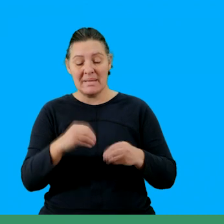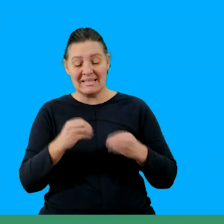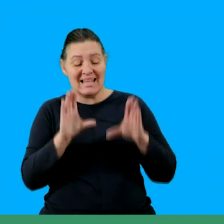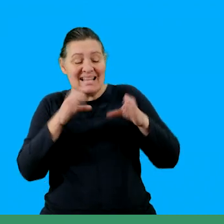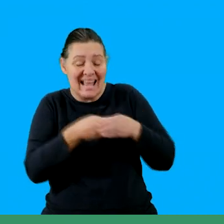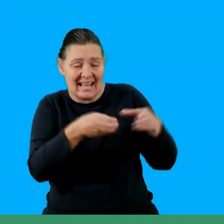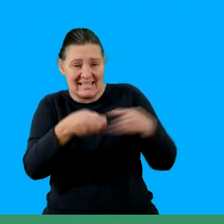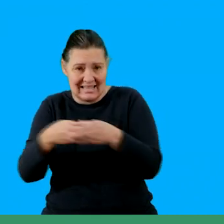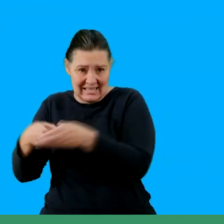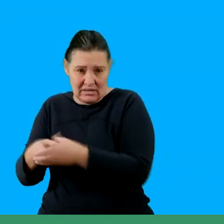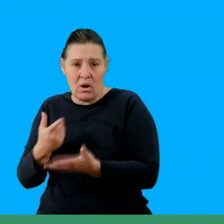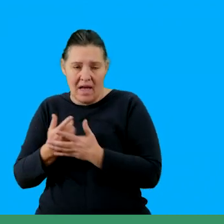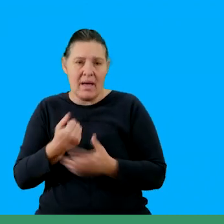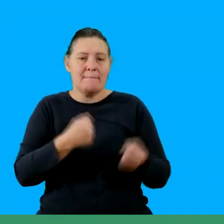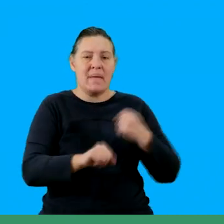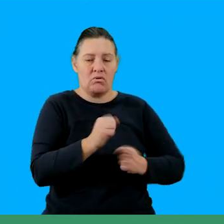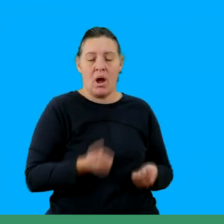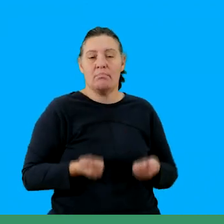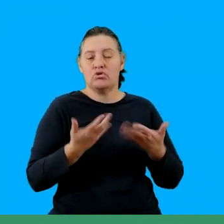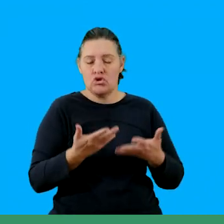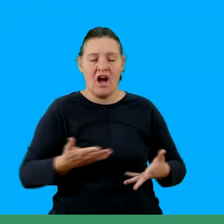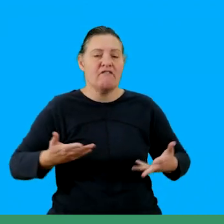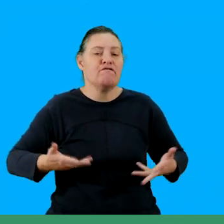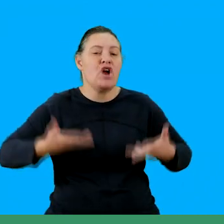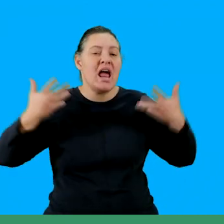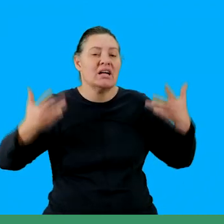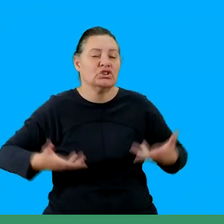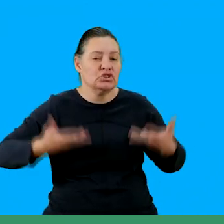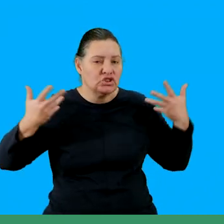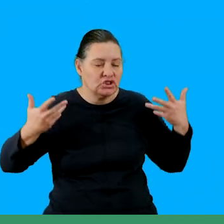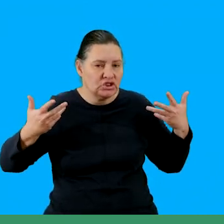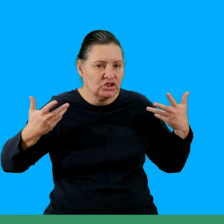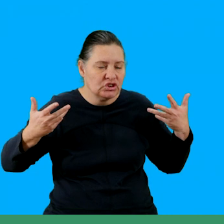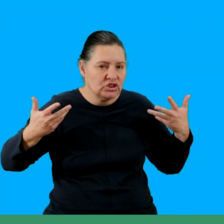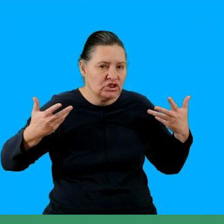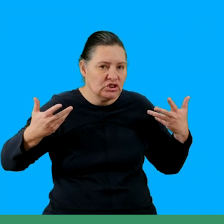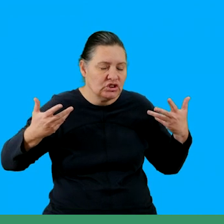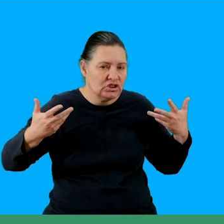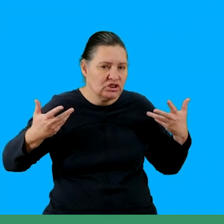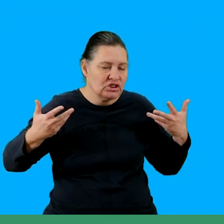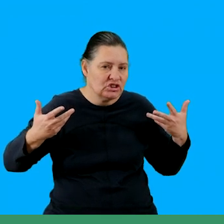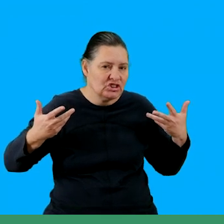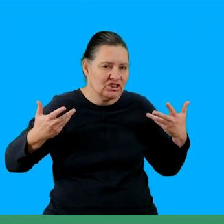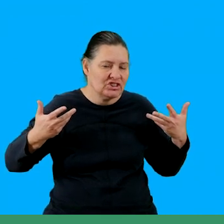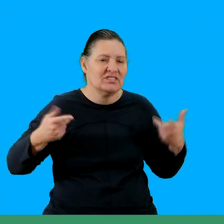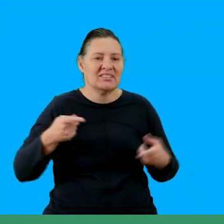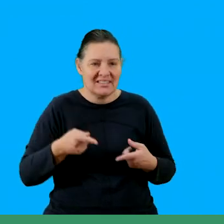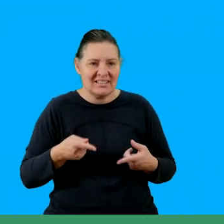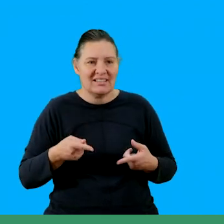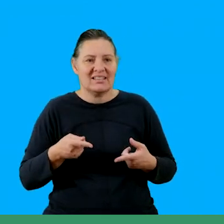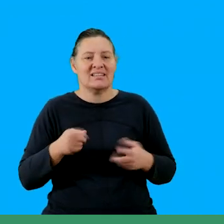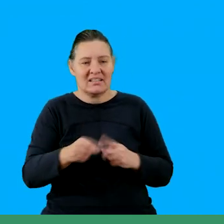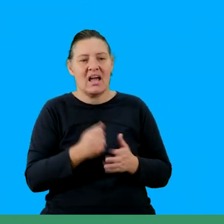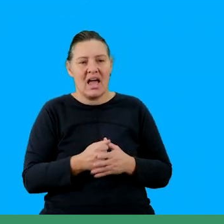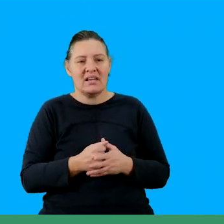business sectors. We have Sam's Bakery, who produces fresh fresh birthday cakes. And then we also